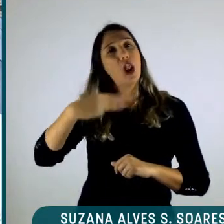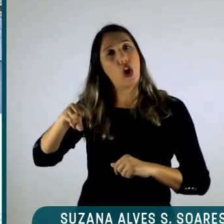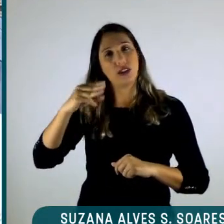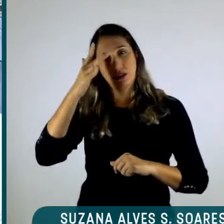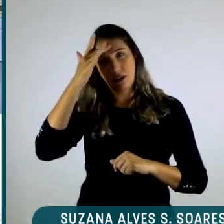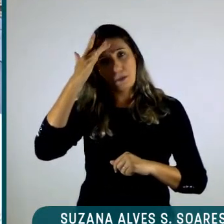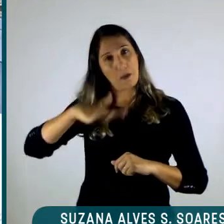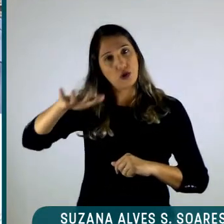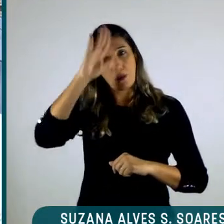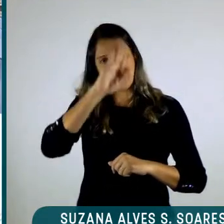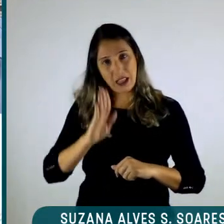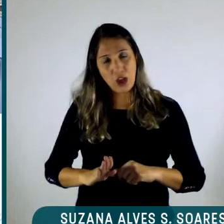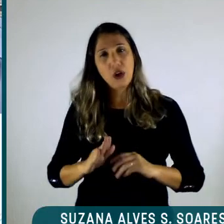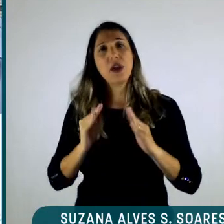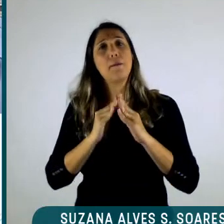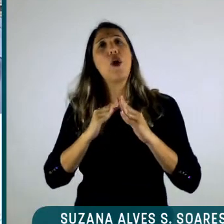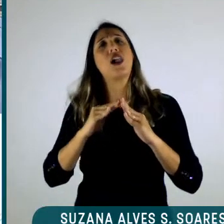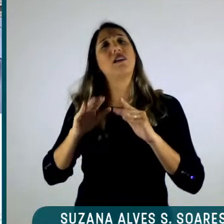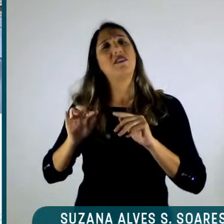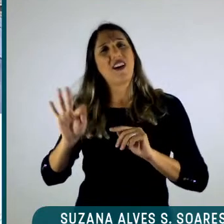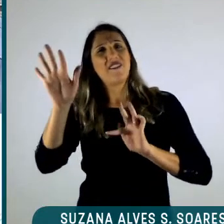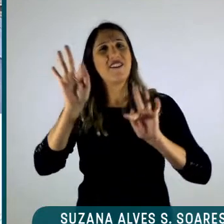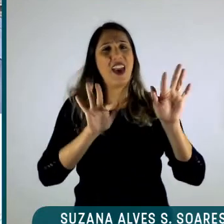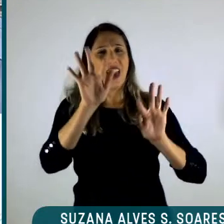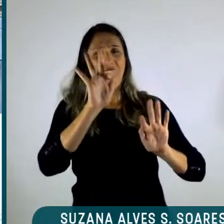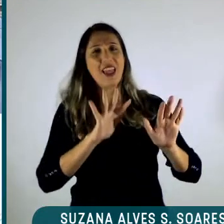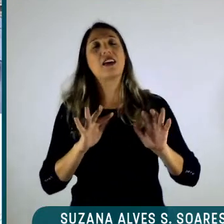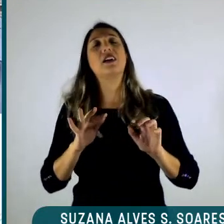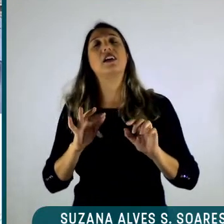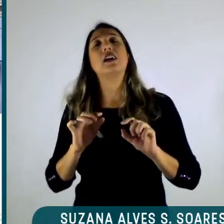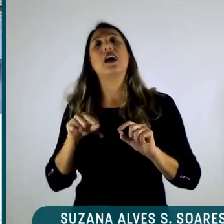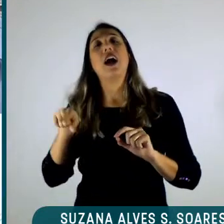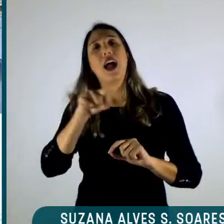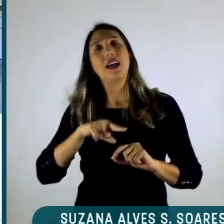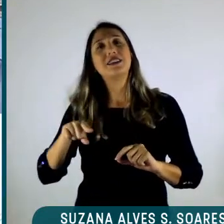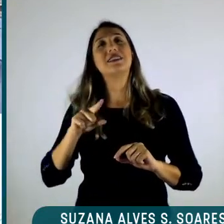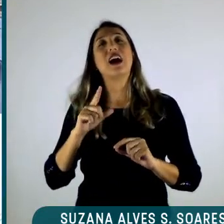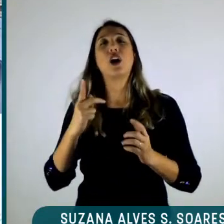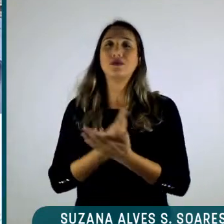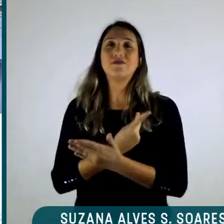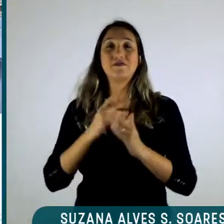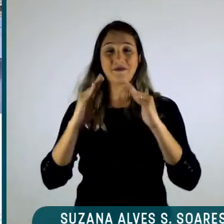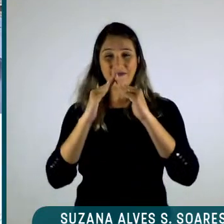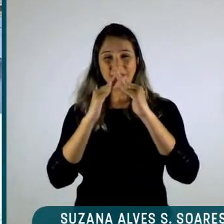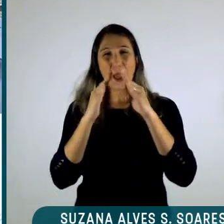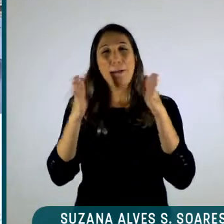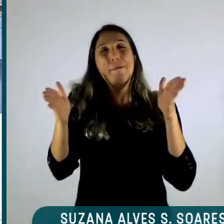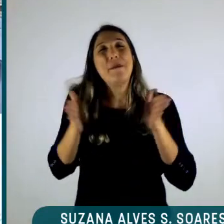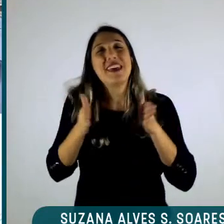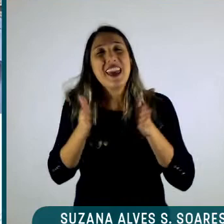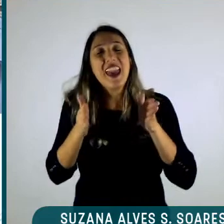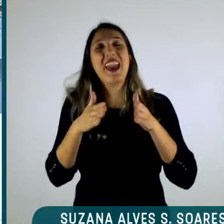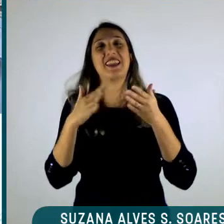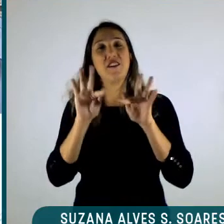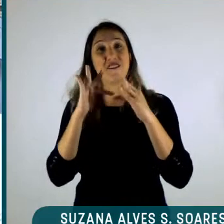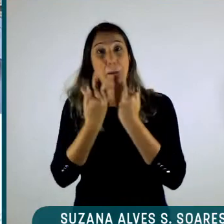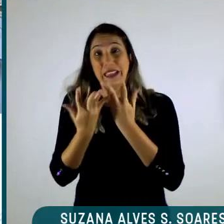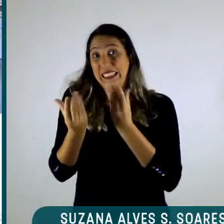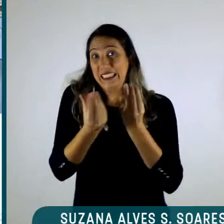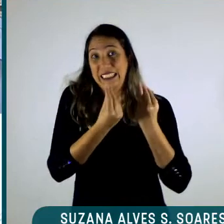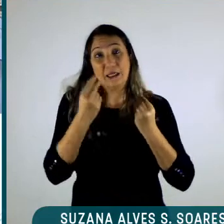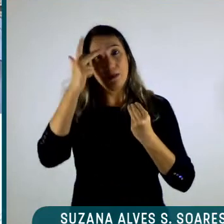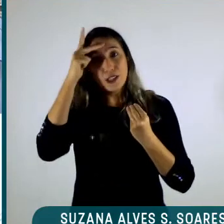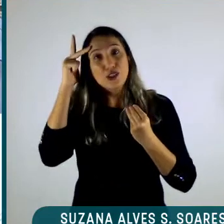situation. There are many millions of Brazilians that live in human conditions with